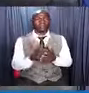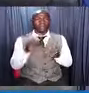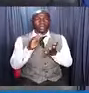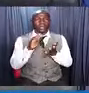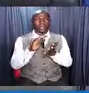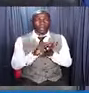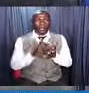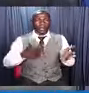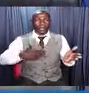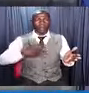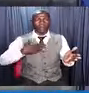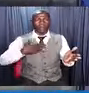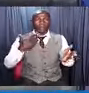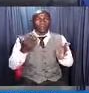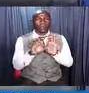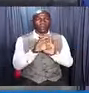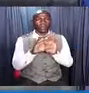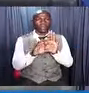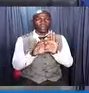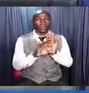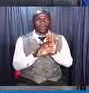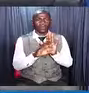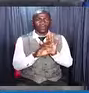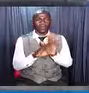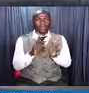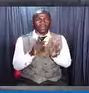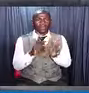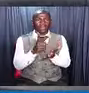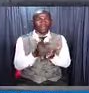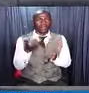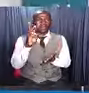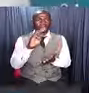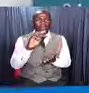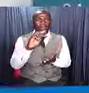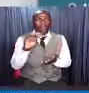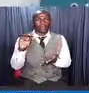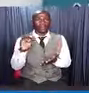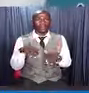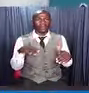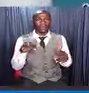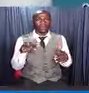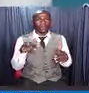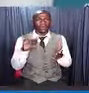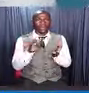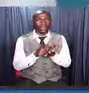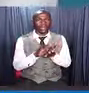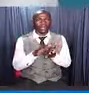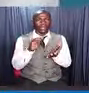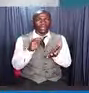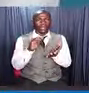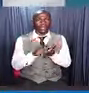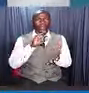Yeye aliye na amri zangu. He who has my commandments. Na kuzishika. And uphold to them. Na kuzitenda. And doing huyo them.